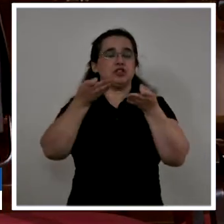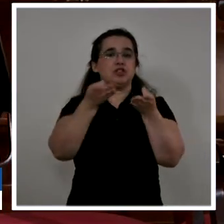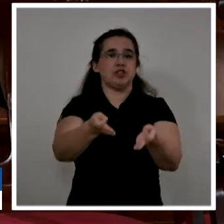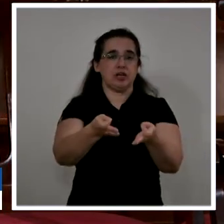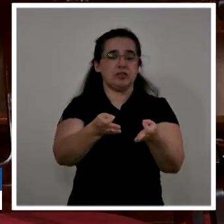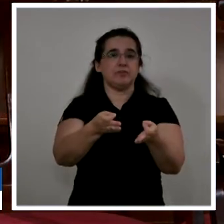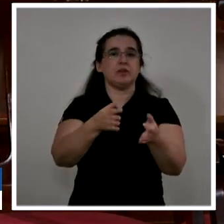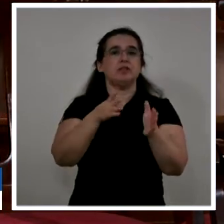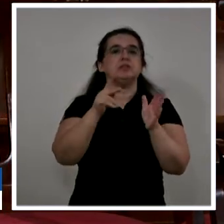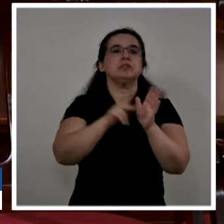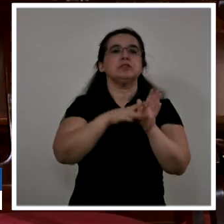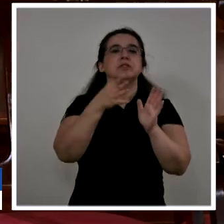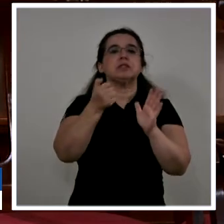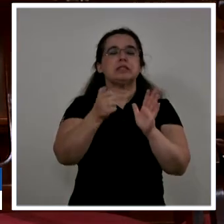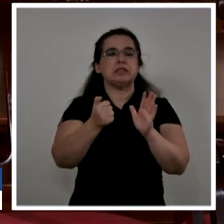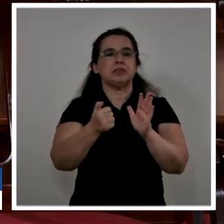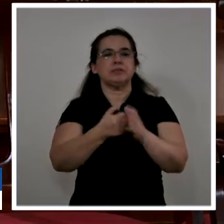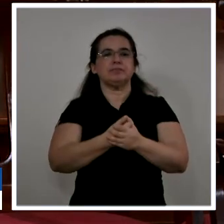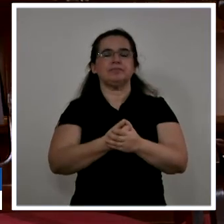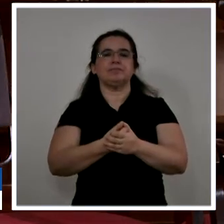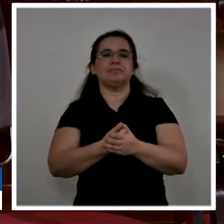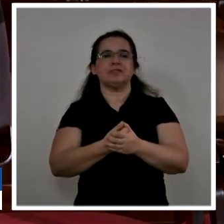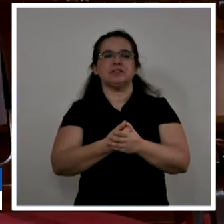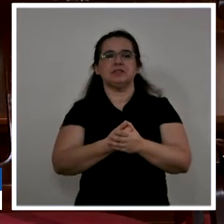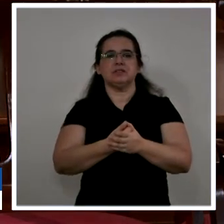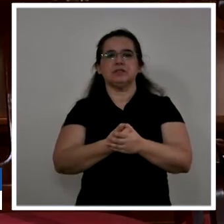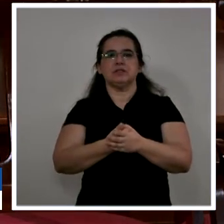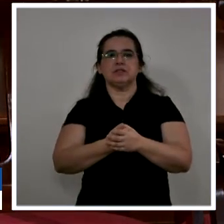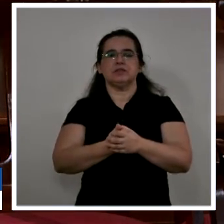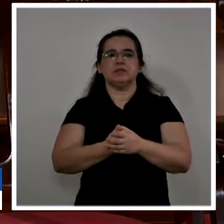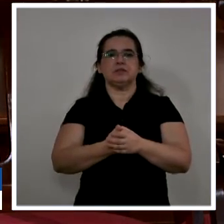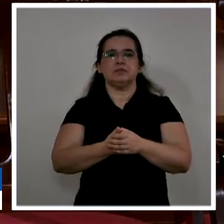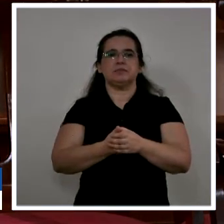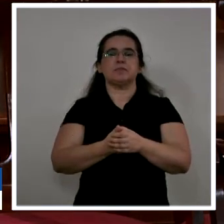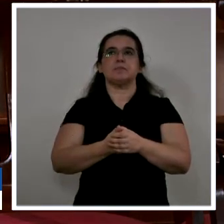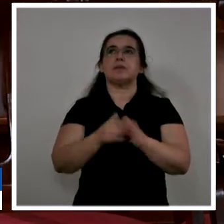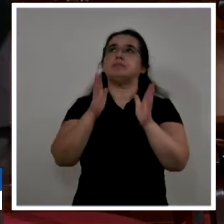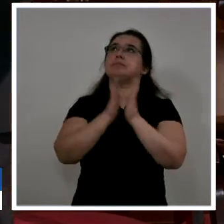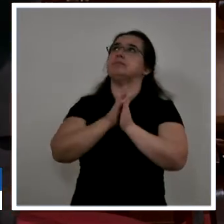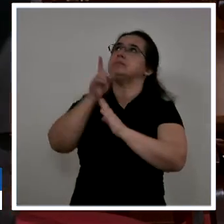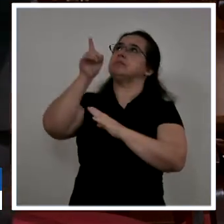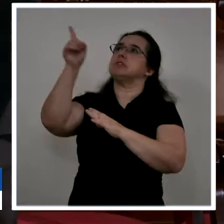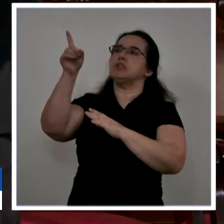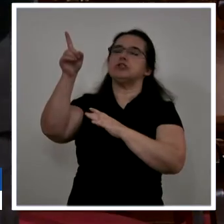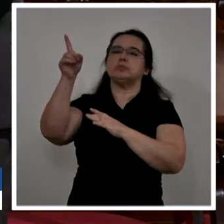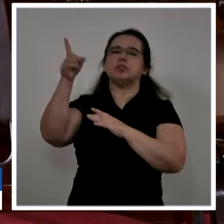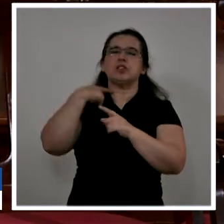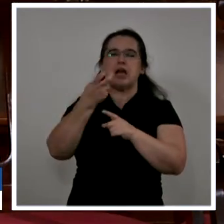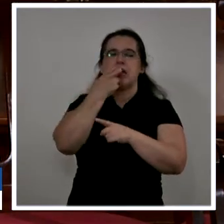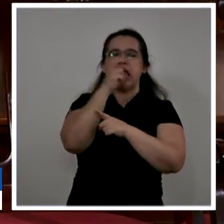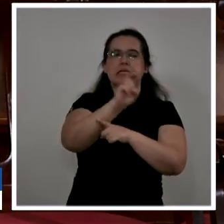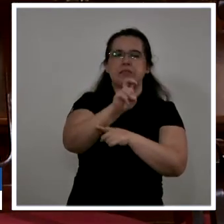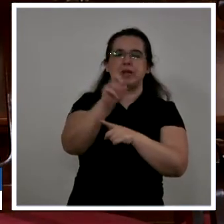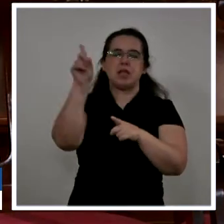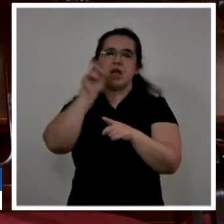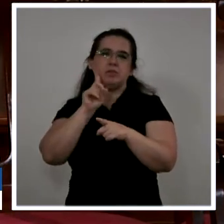vou só sumarizar. That he'll put enmity between the serpent and the woman. Que ele pôs inimizade entre a serpente e a mulher. Which